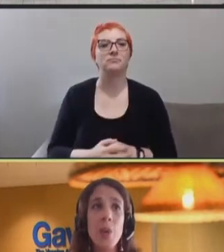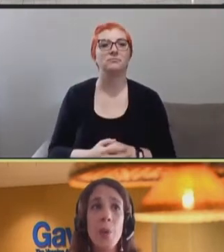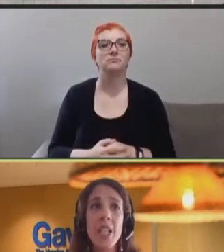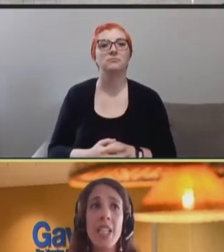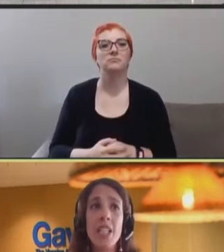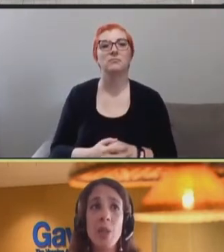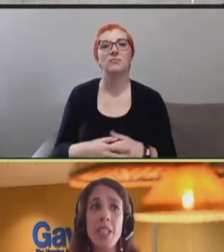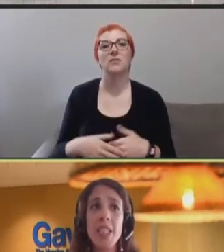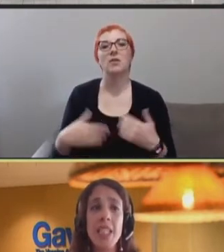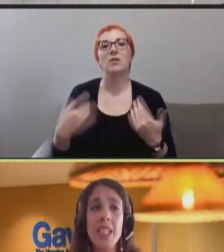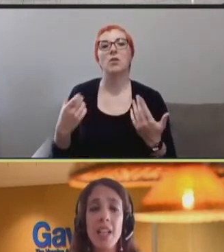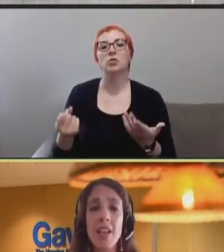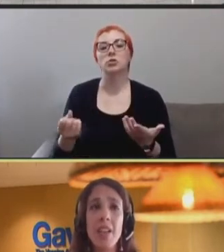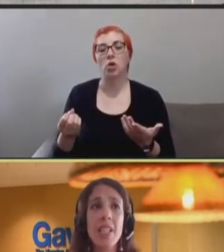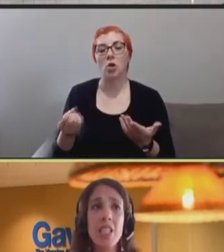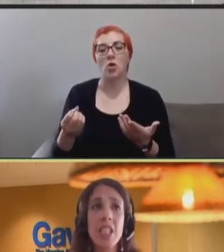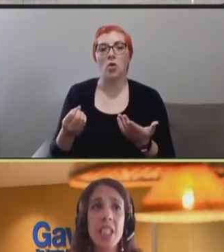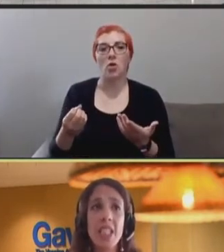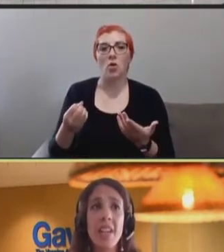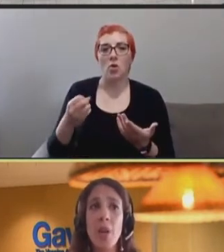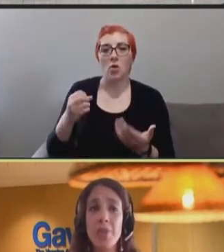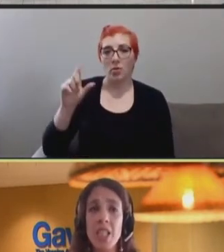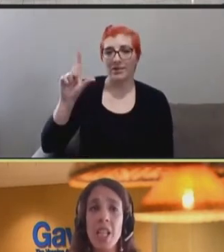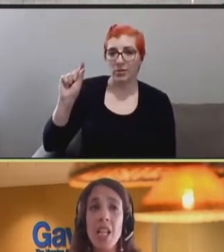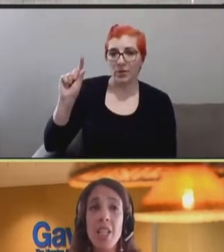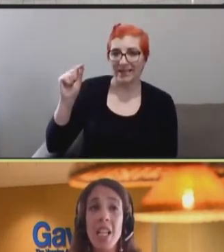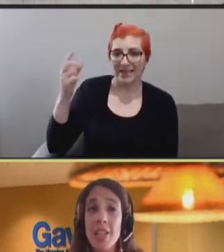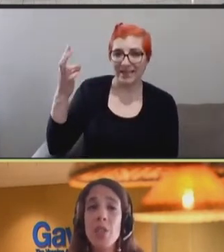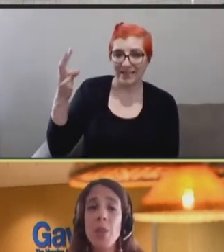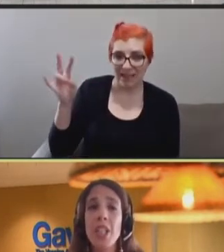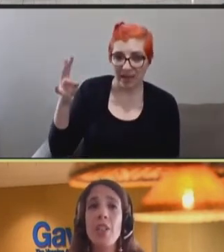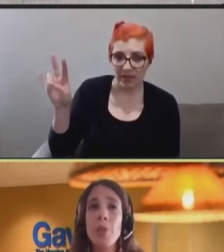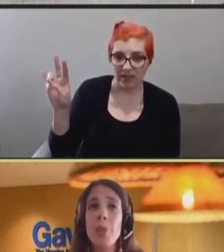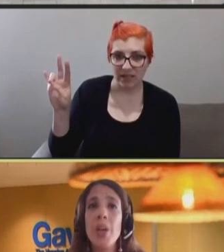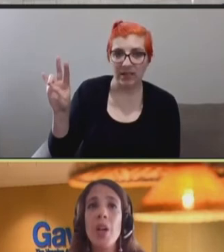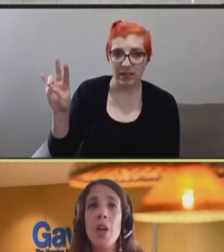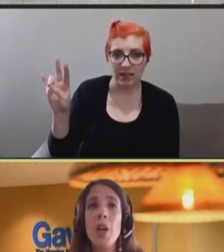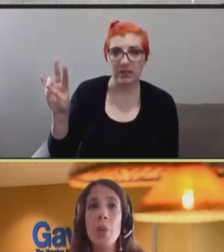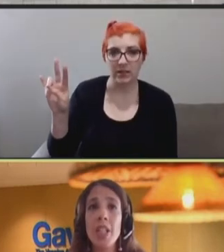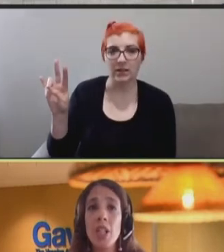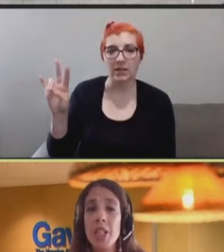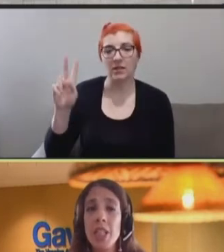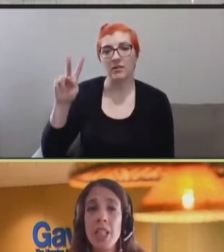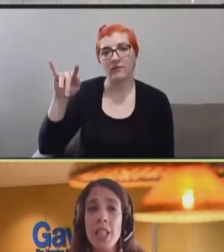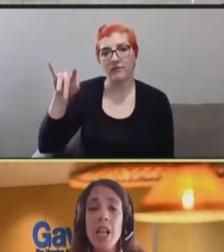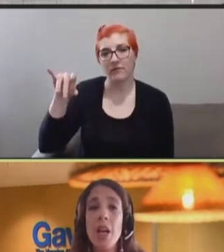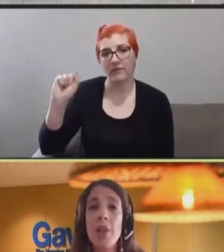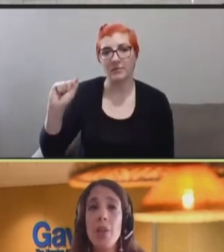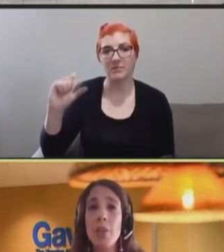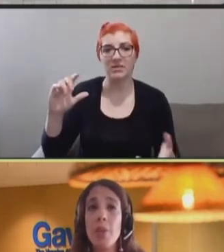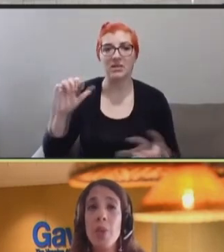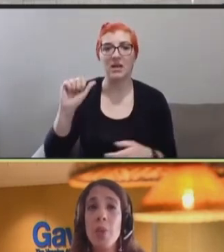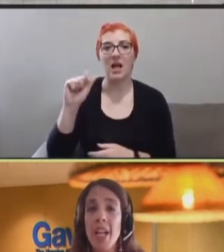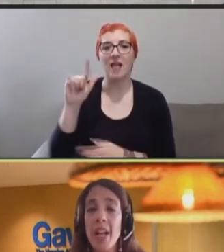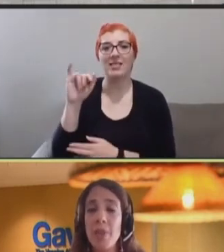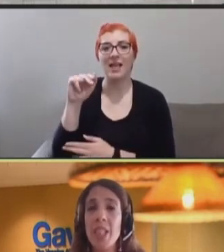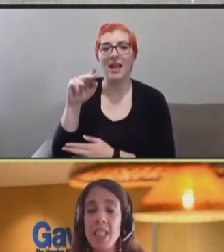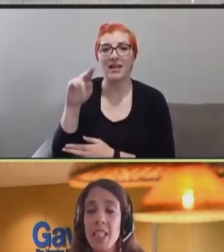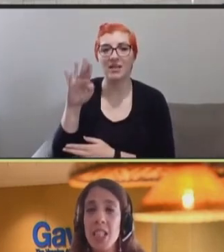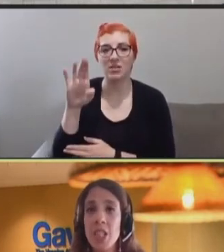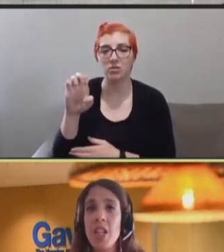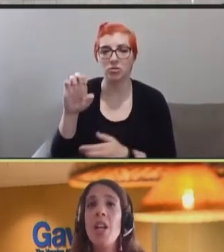And so in 2017, Gavi convened an alliance working group, including the World